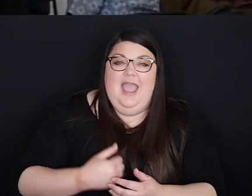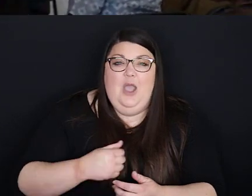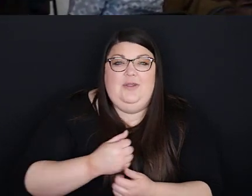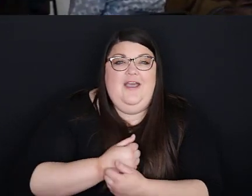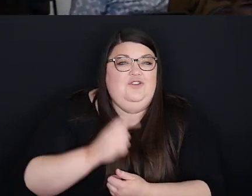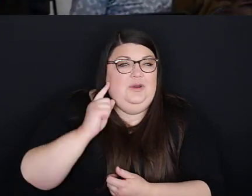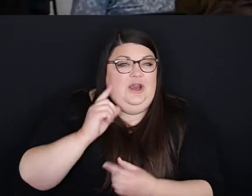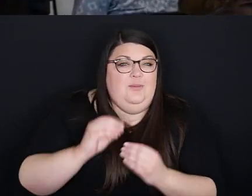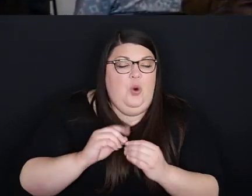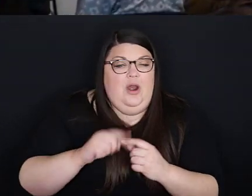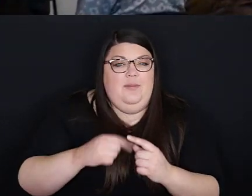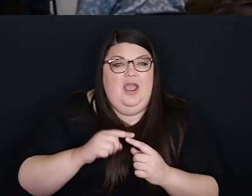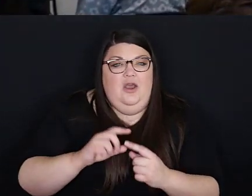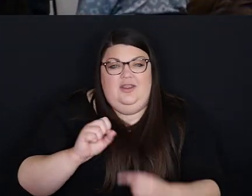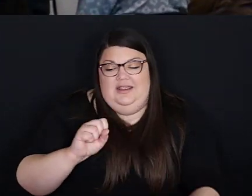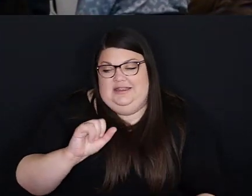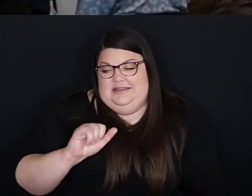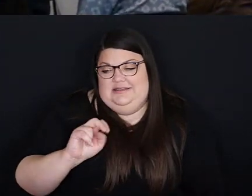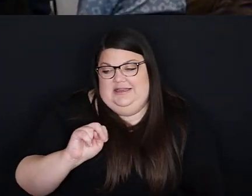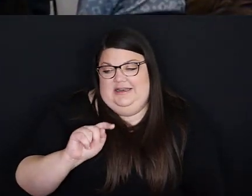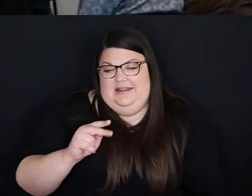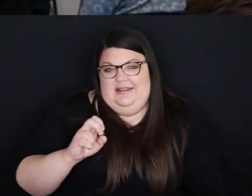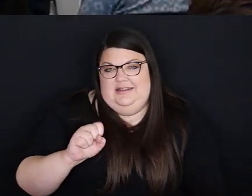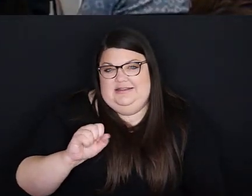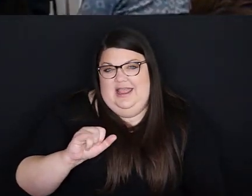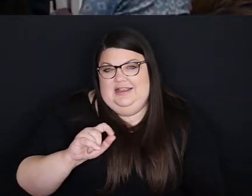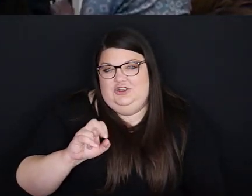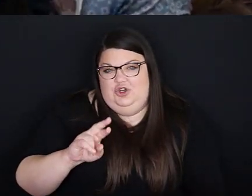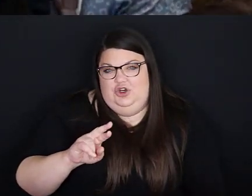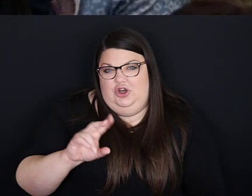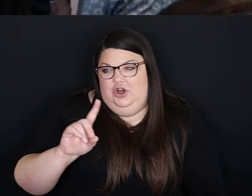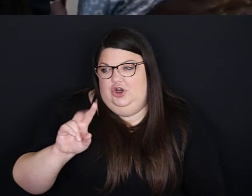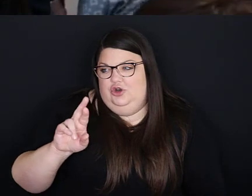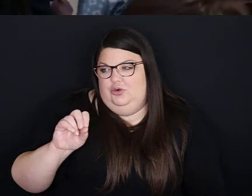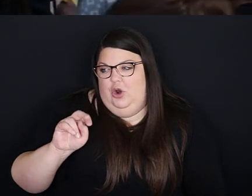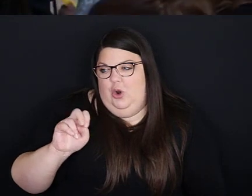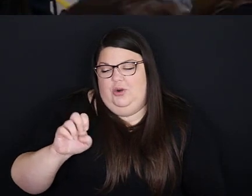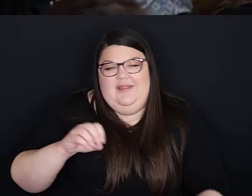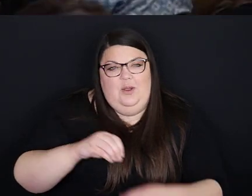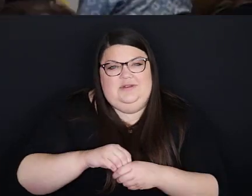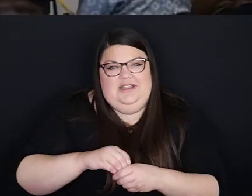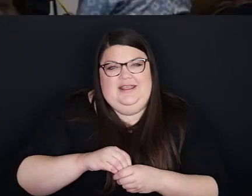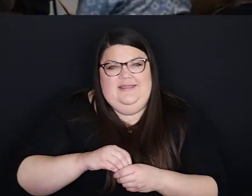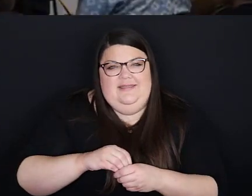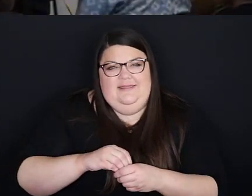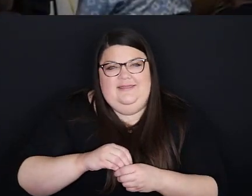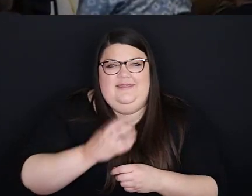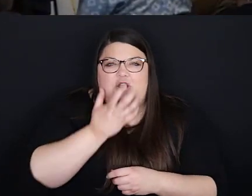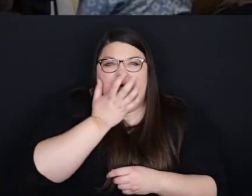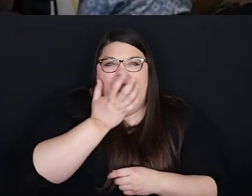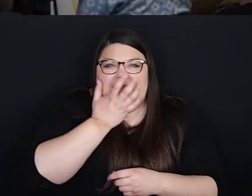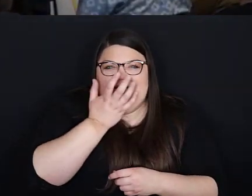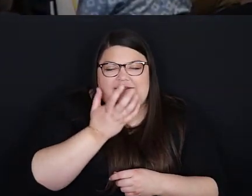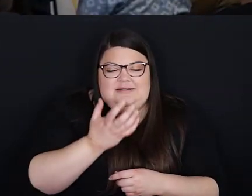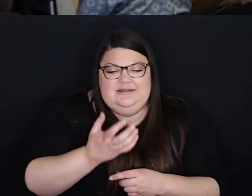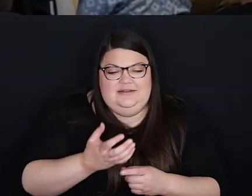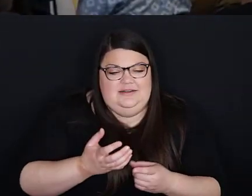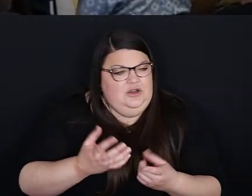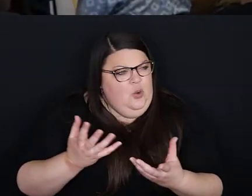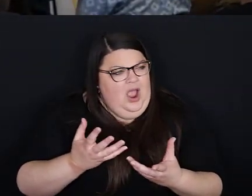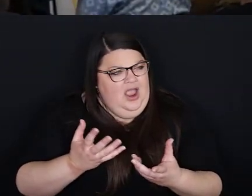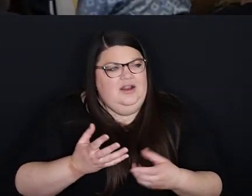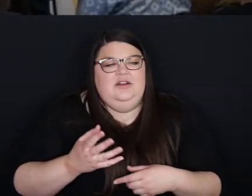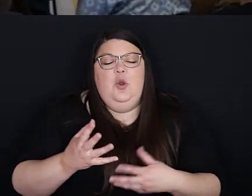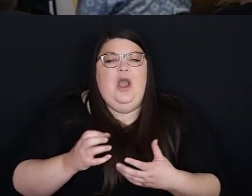I would love to hear more about the synthesizer drone that was in the blades of grass. The what? She would love to hear more about the